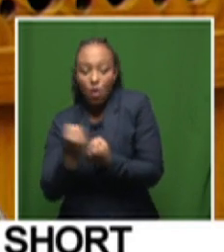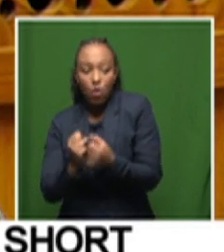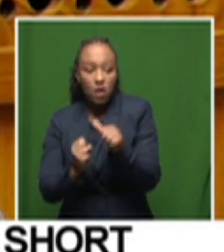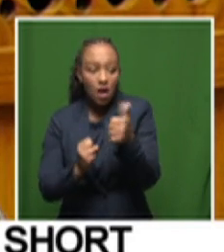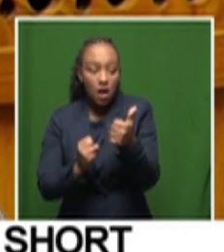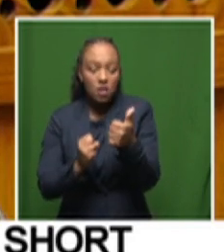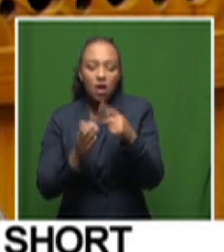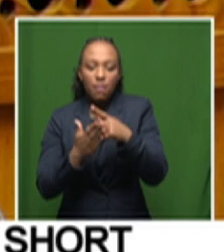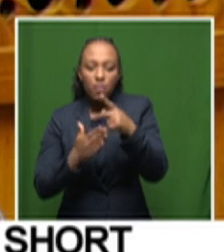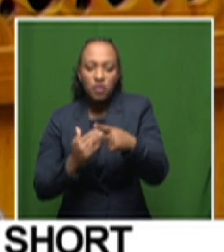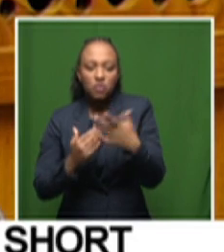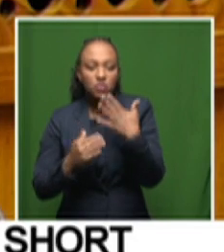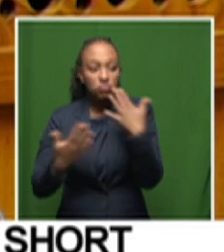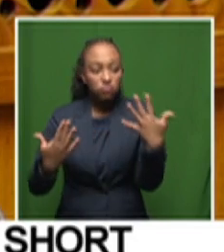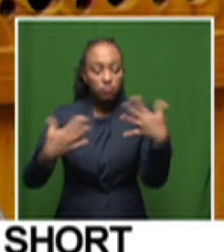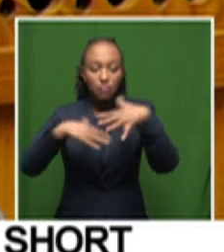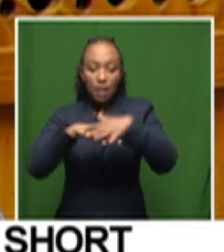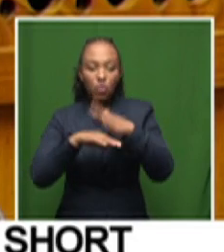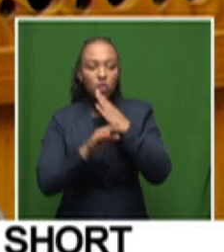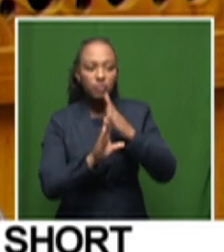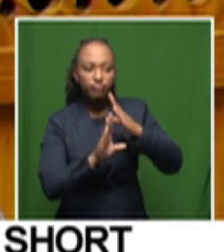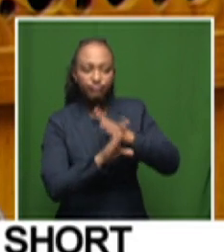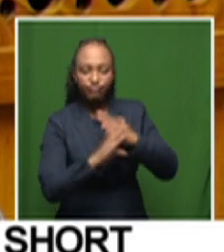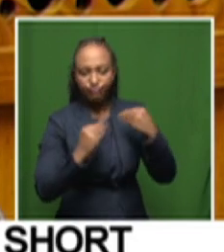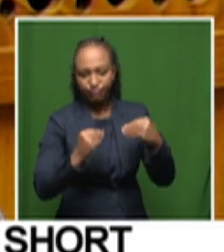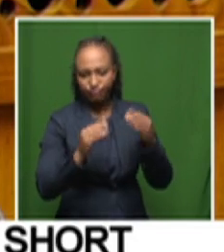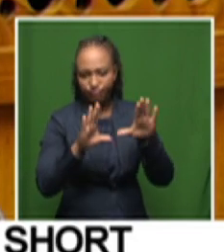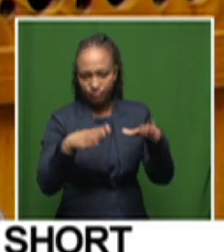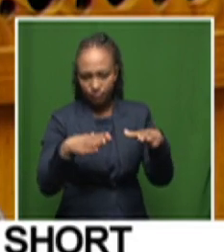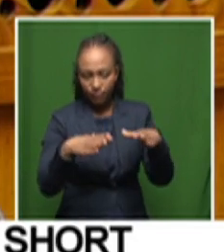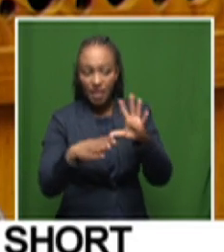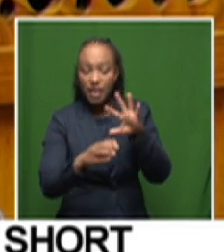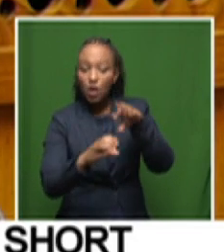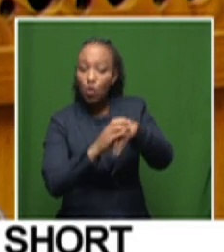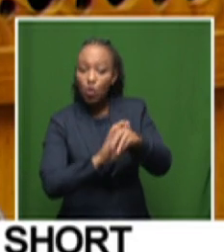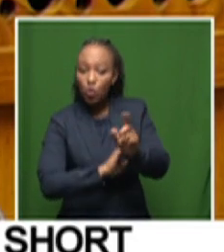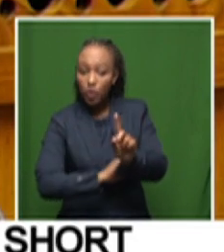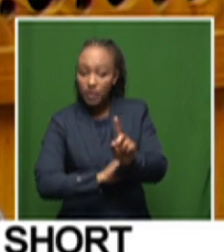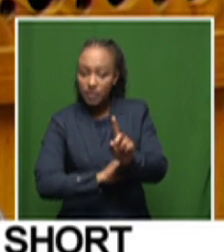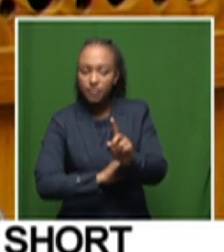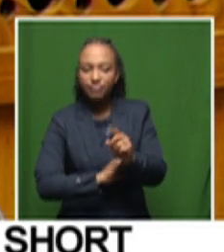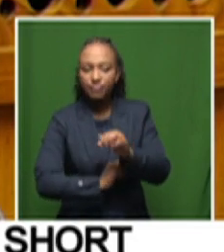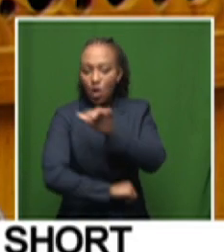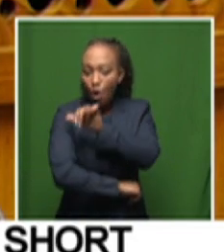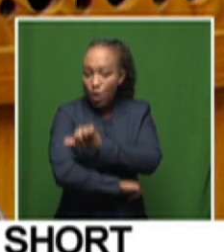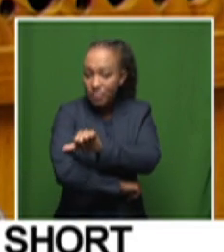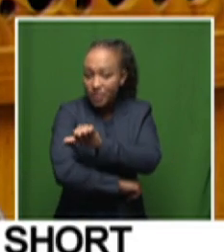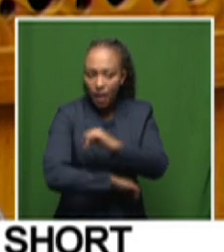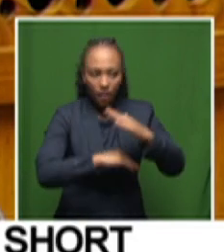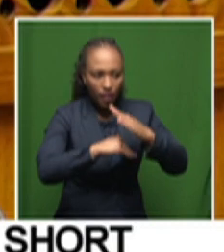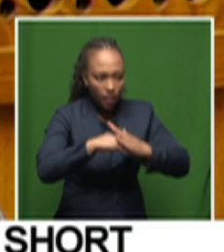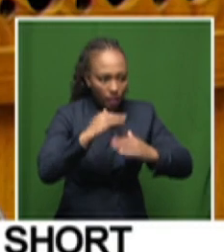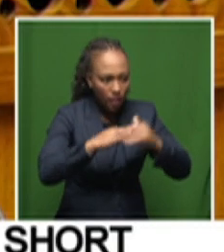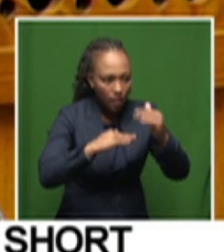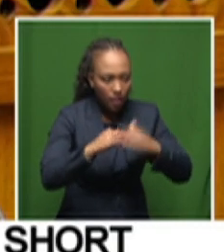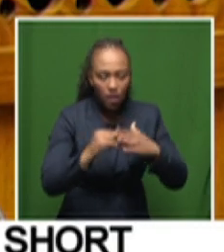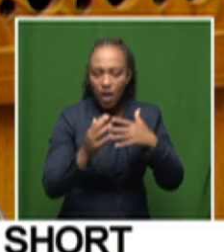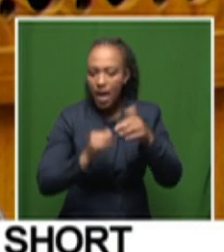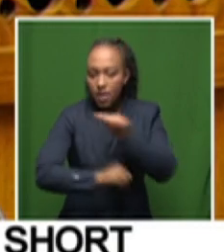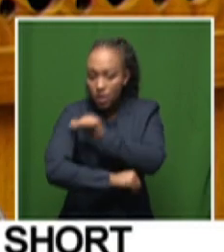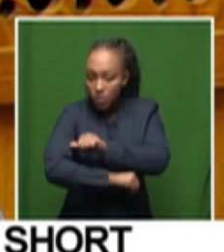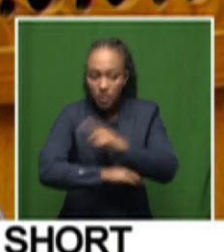in partnership with the private sector. This includes hospitals, hospital projects